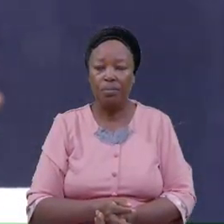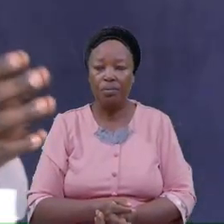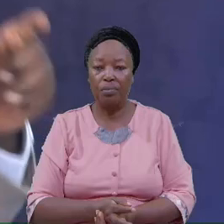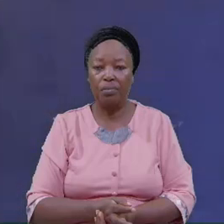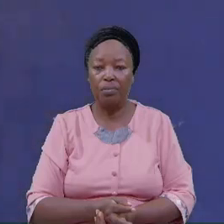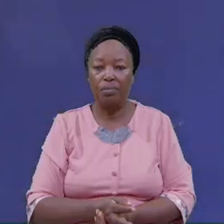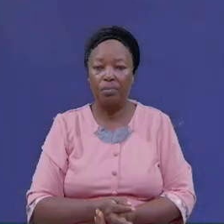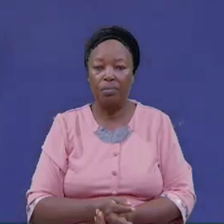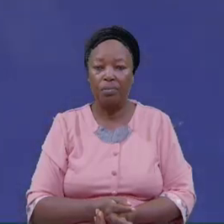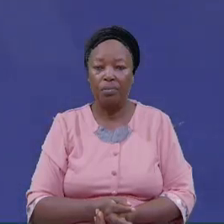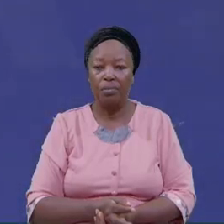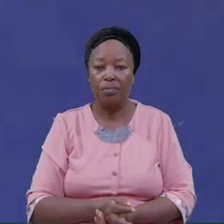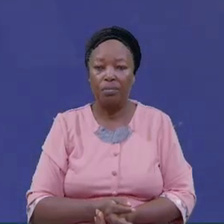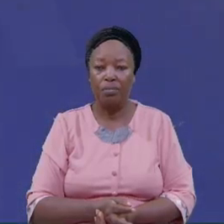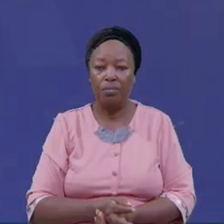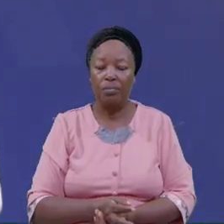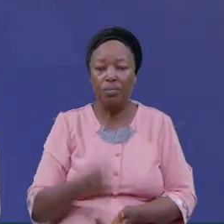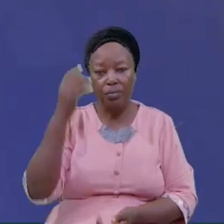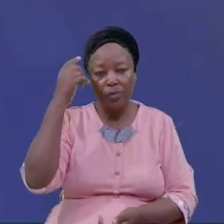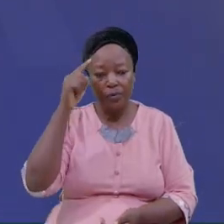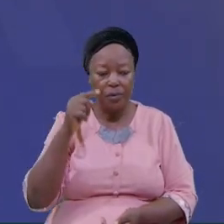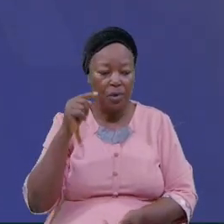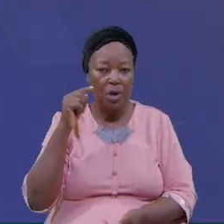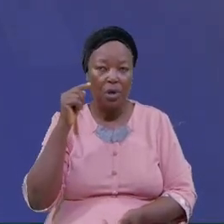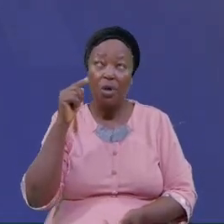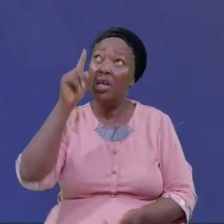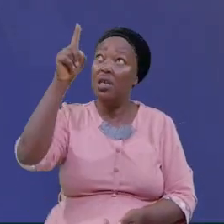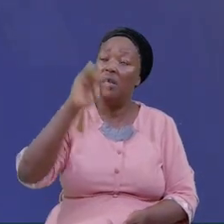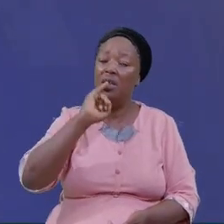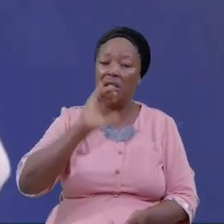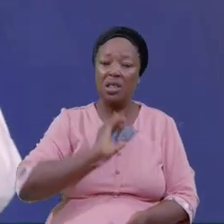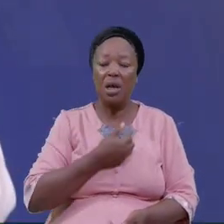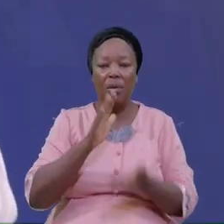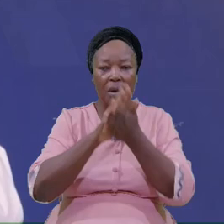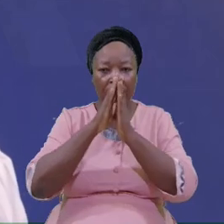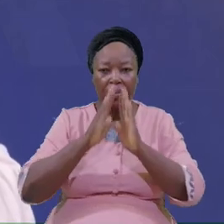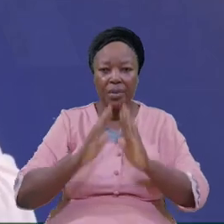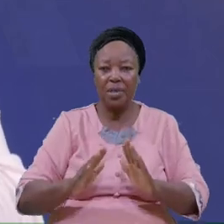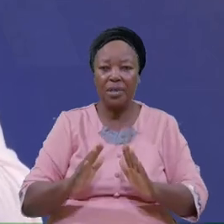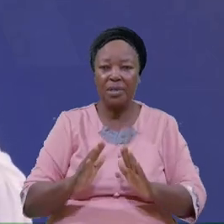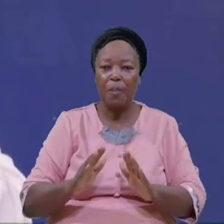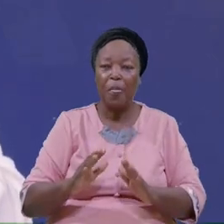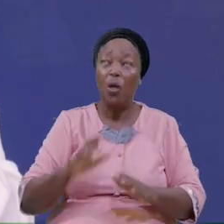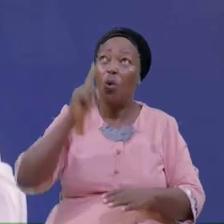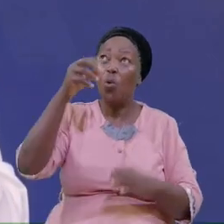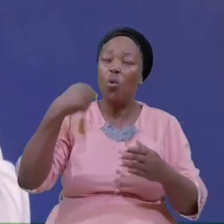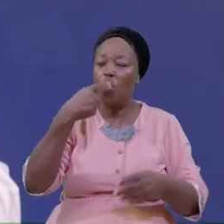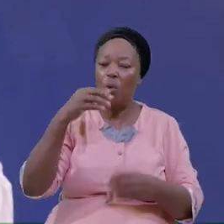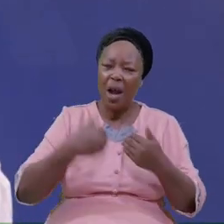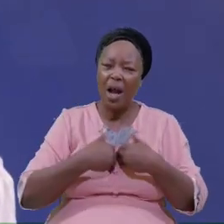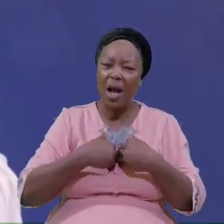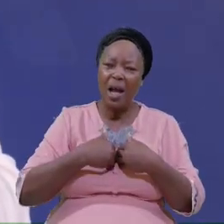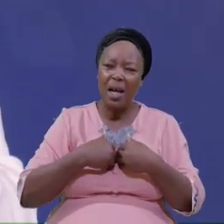expérimenté la parole. For he is our peace. Car il est notre paix. Who has broken, who has made